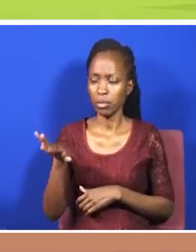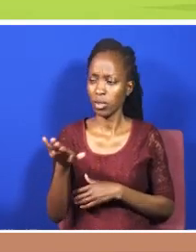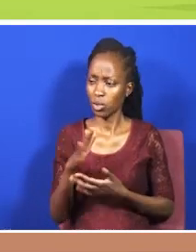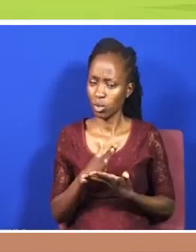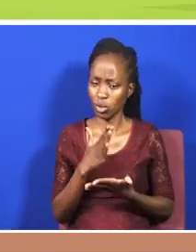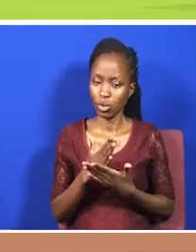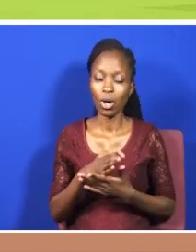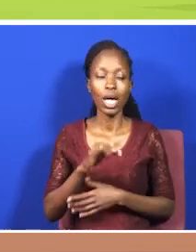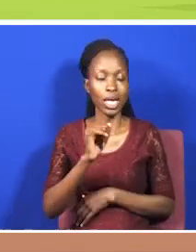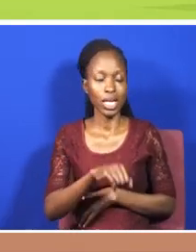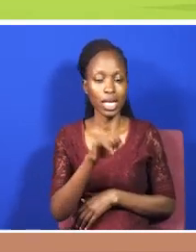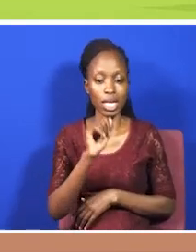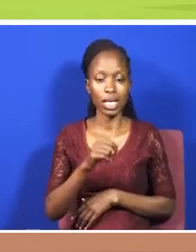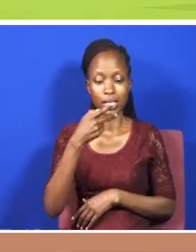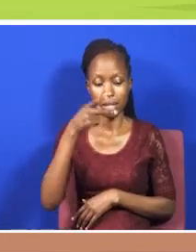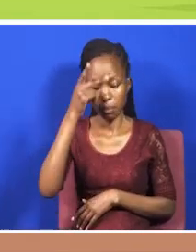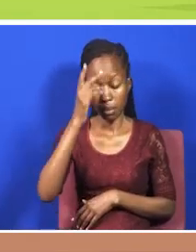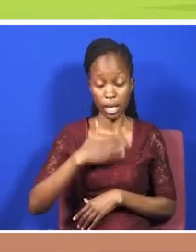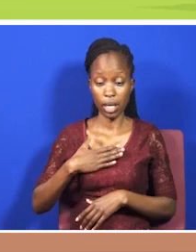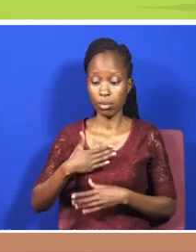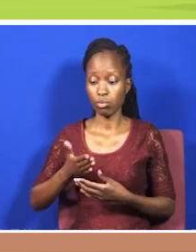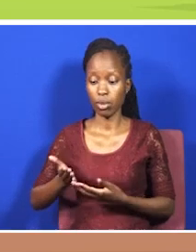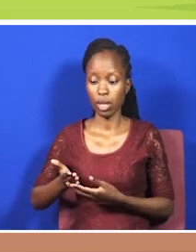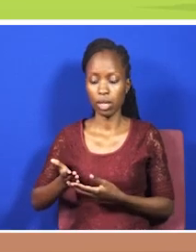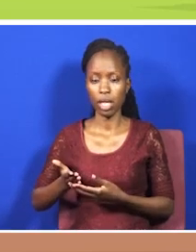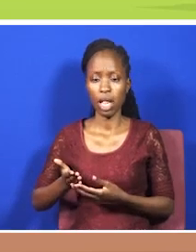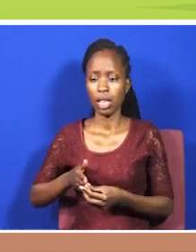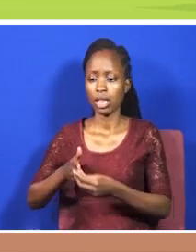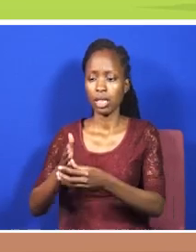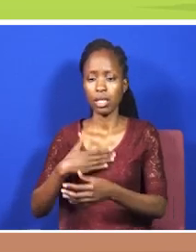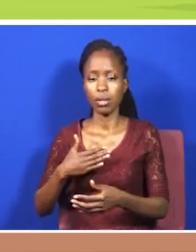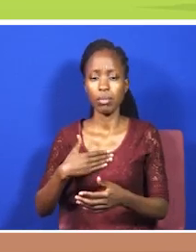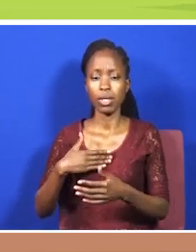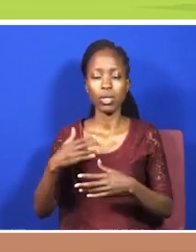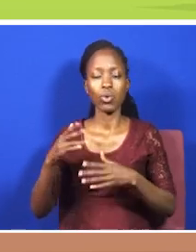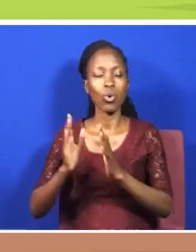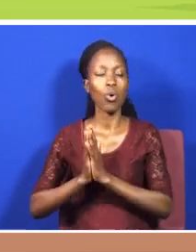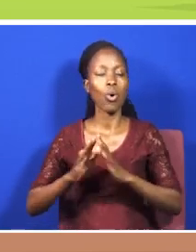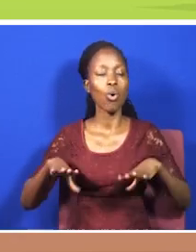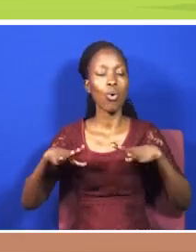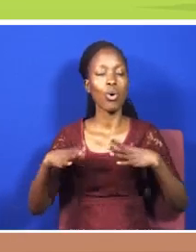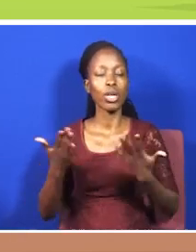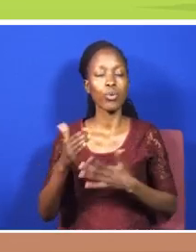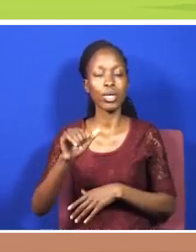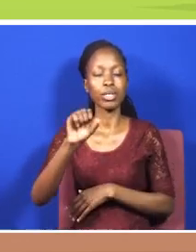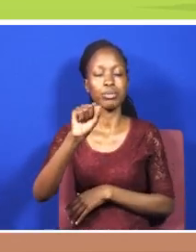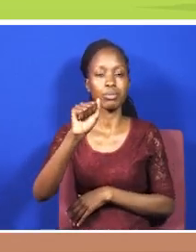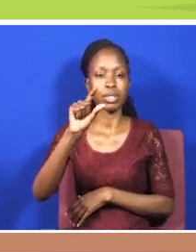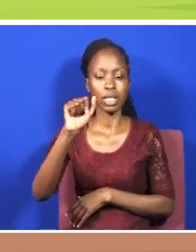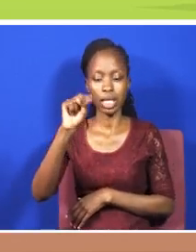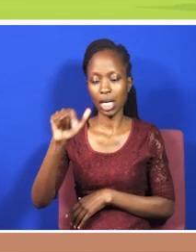So very excited. Is that so? Yep. My parents are taking me for a holiday